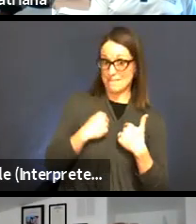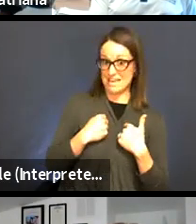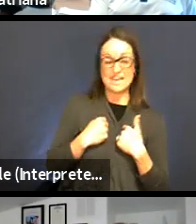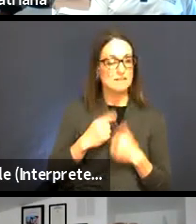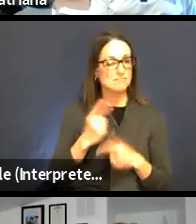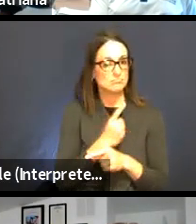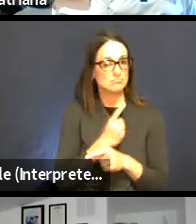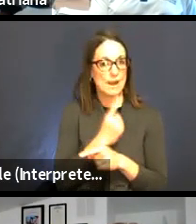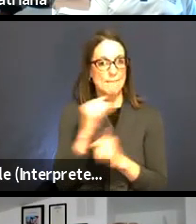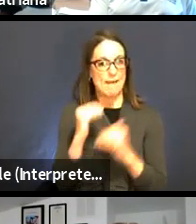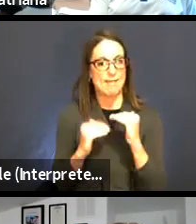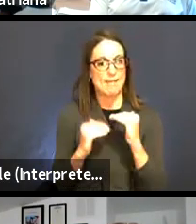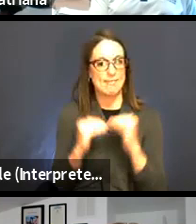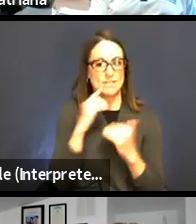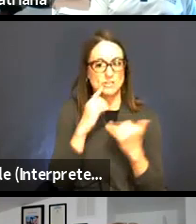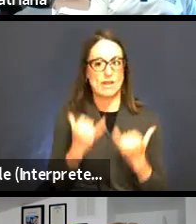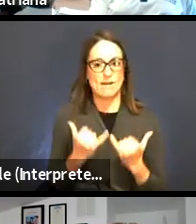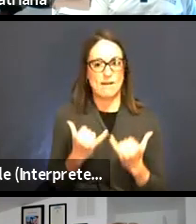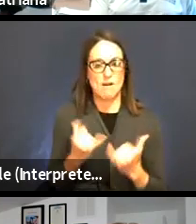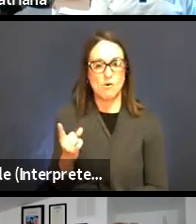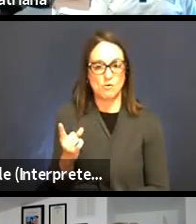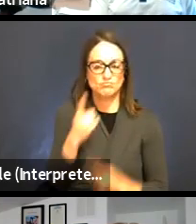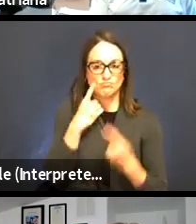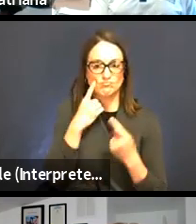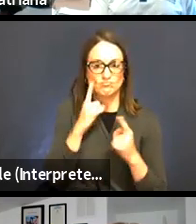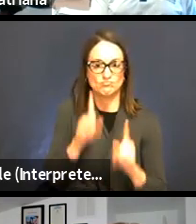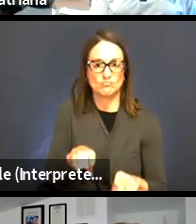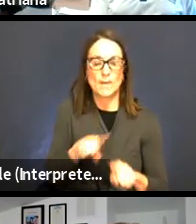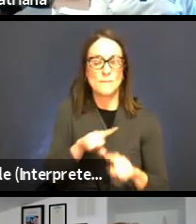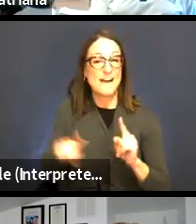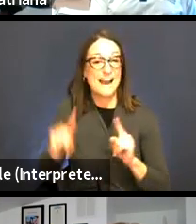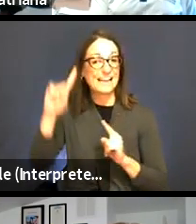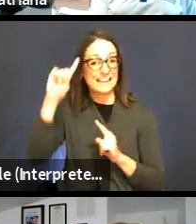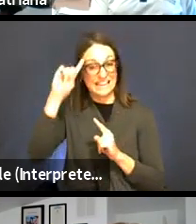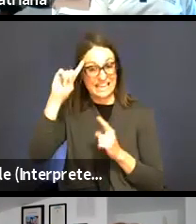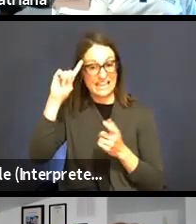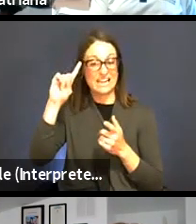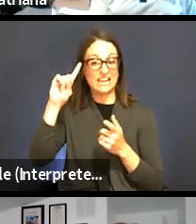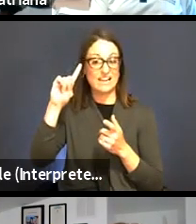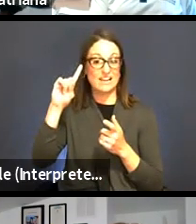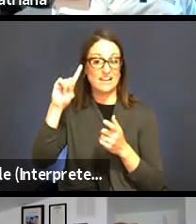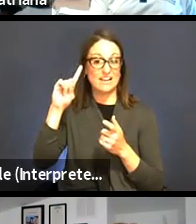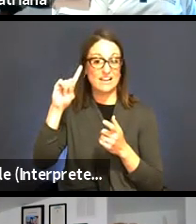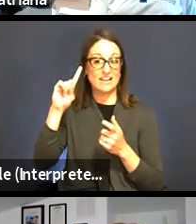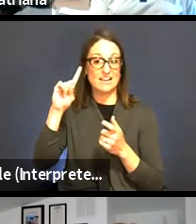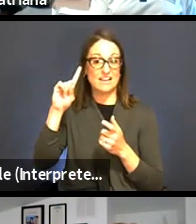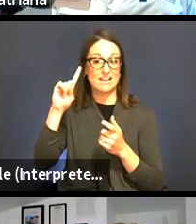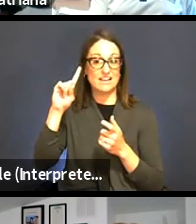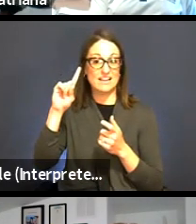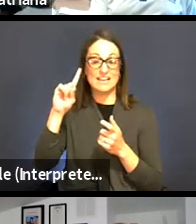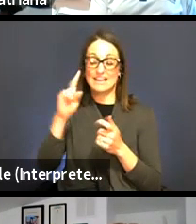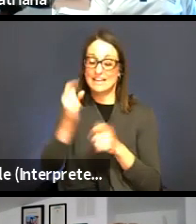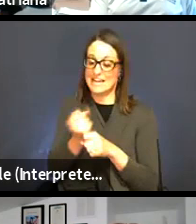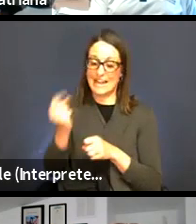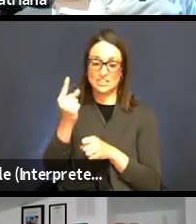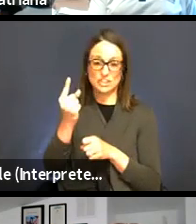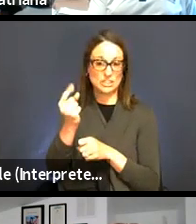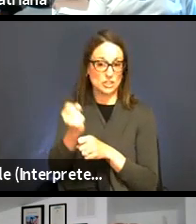now. But I do think we're going to be very pressed next year and the year after